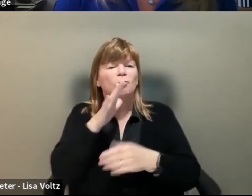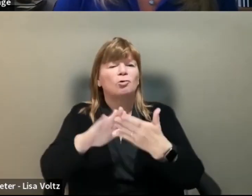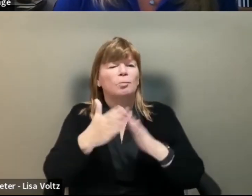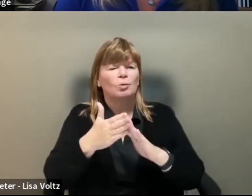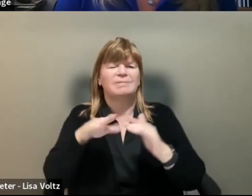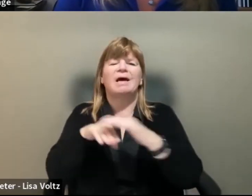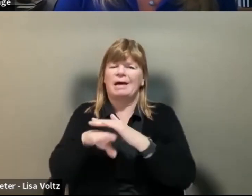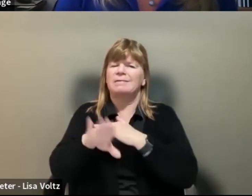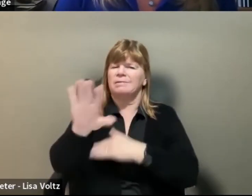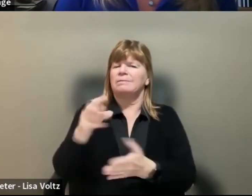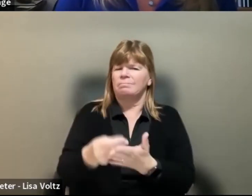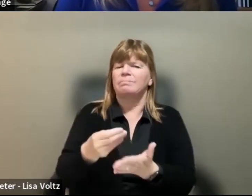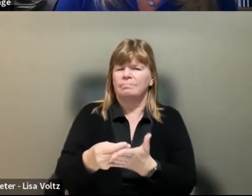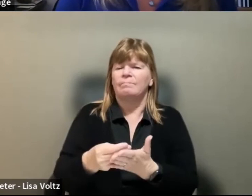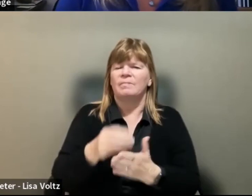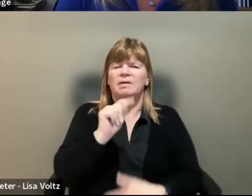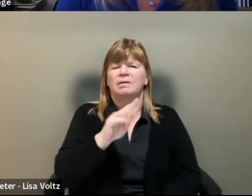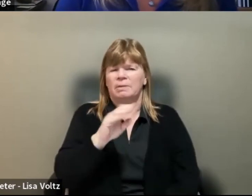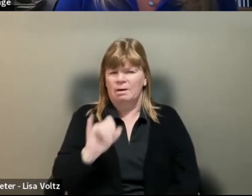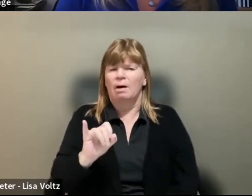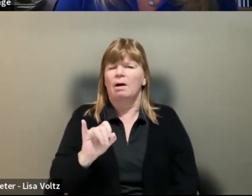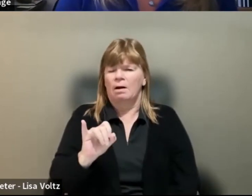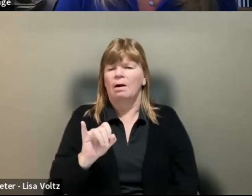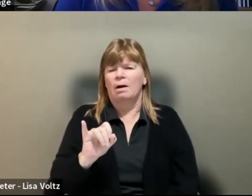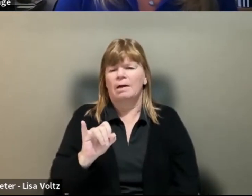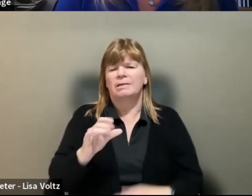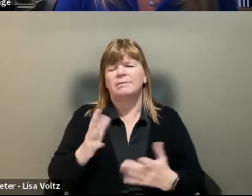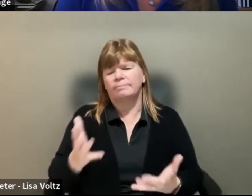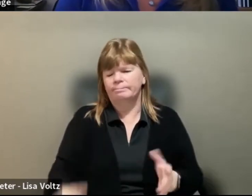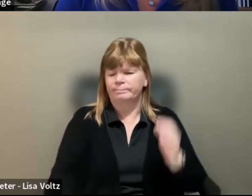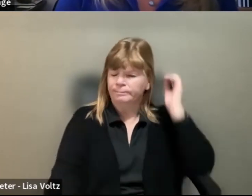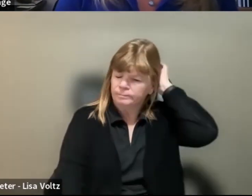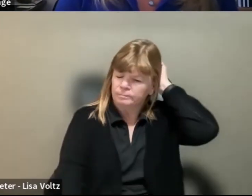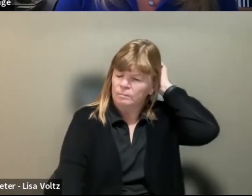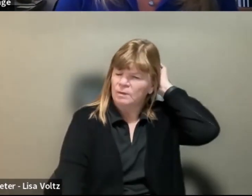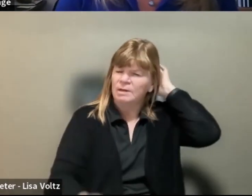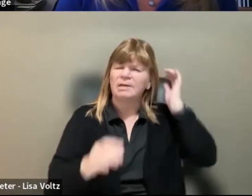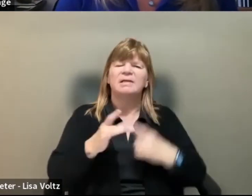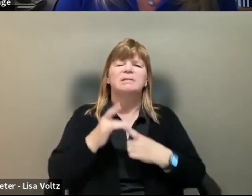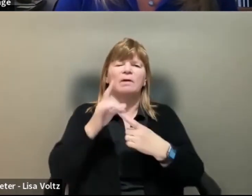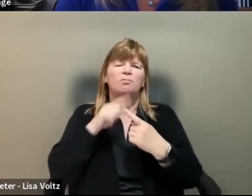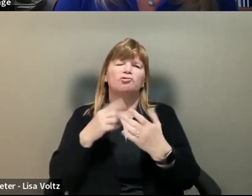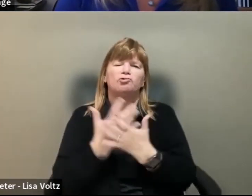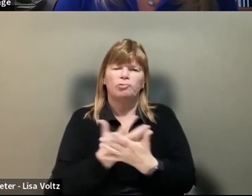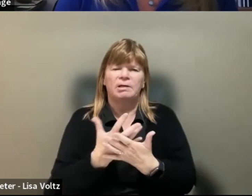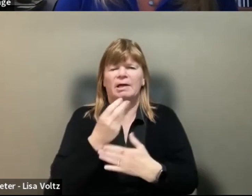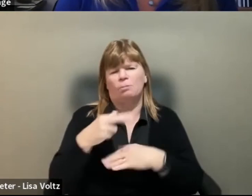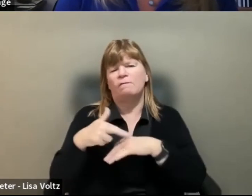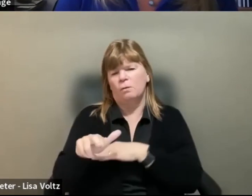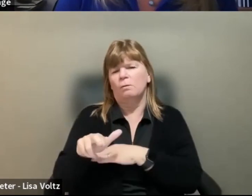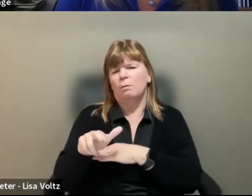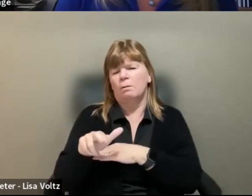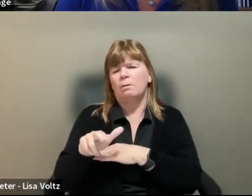funds, and TBI is especially for screening and referral. A lot of